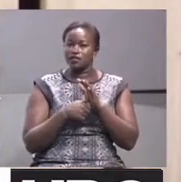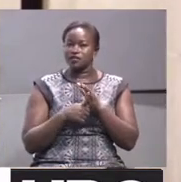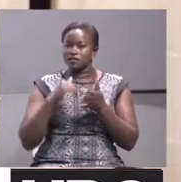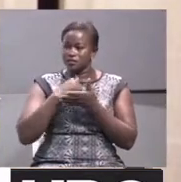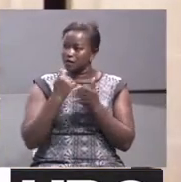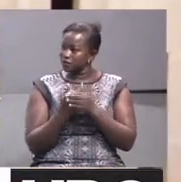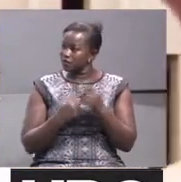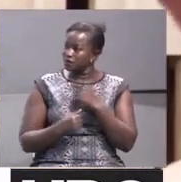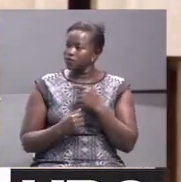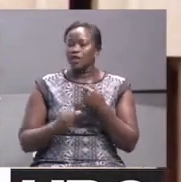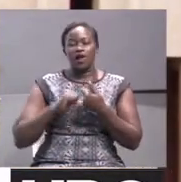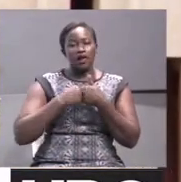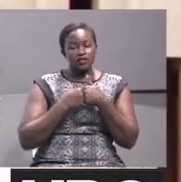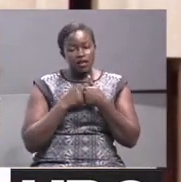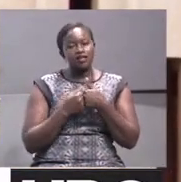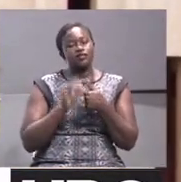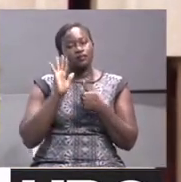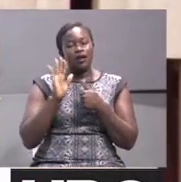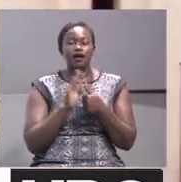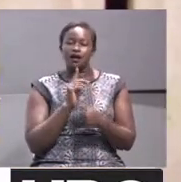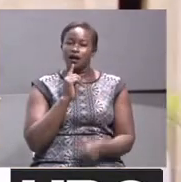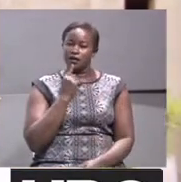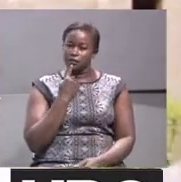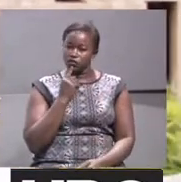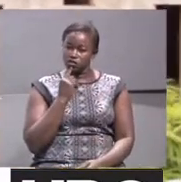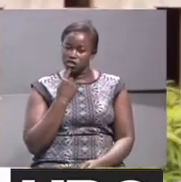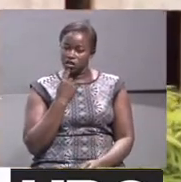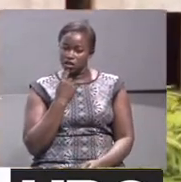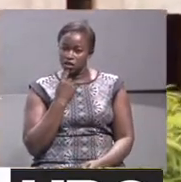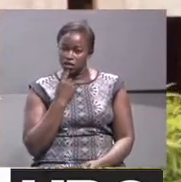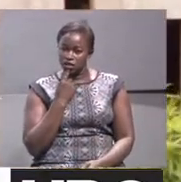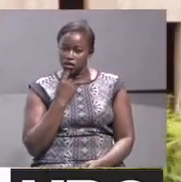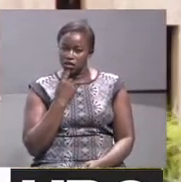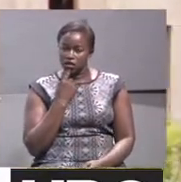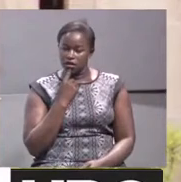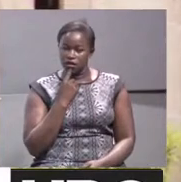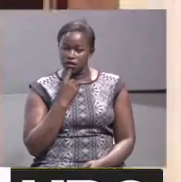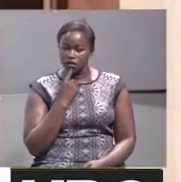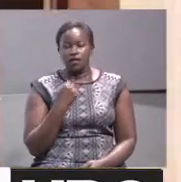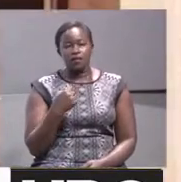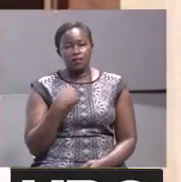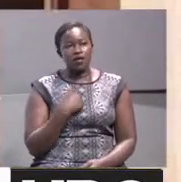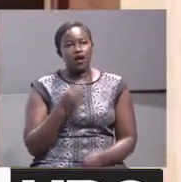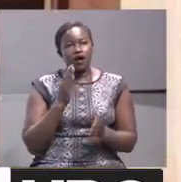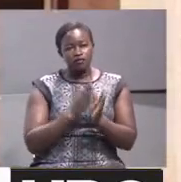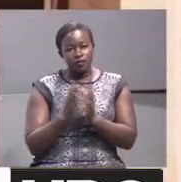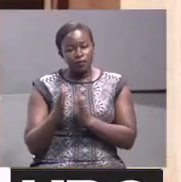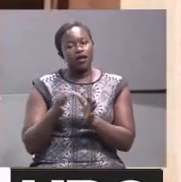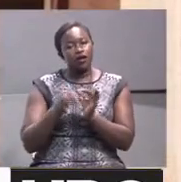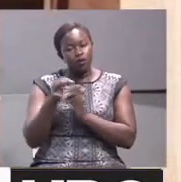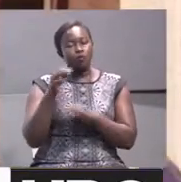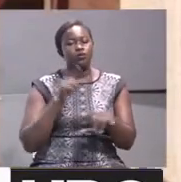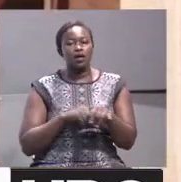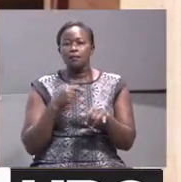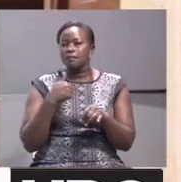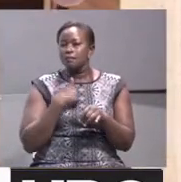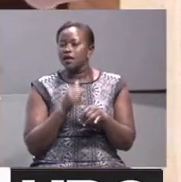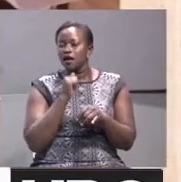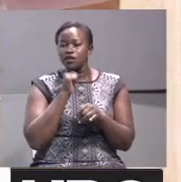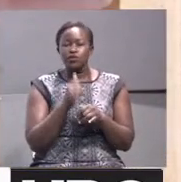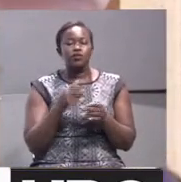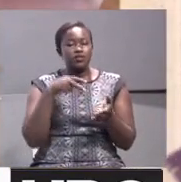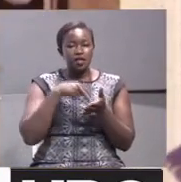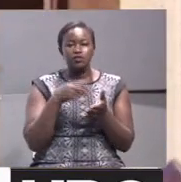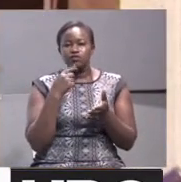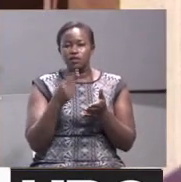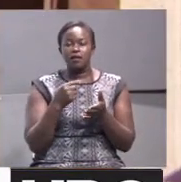in Karamoja that have prevailed on for a long time, I don't stand in the place of God to say I'm the one